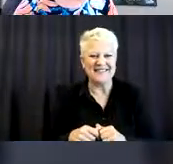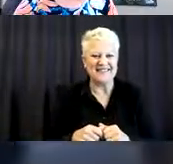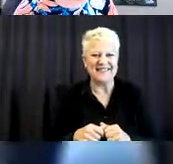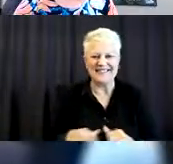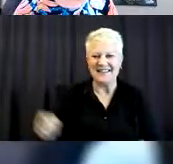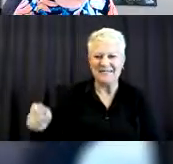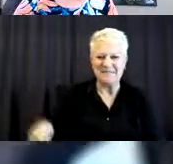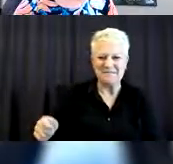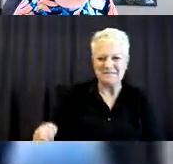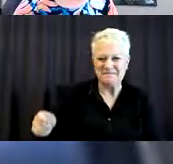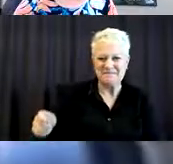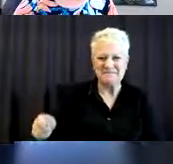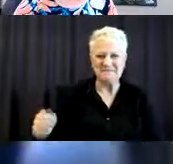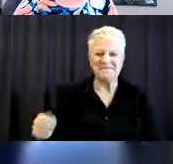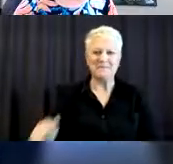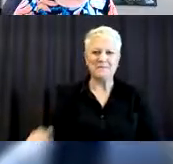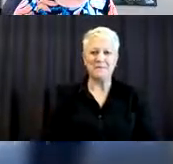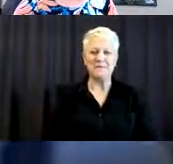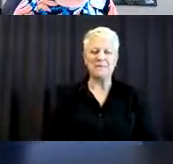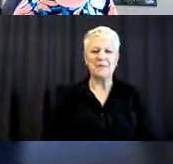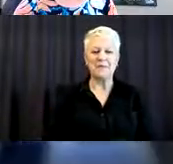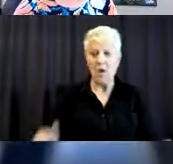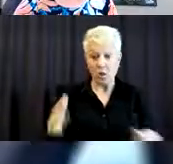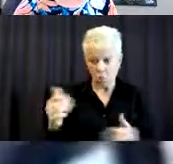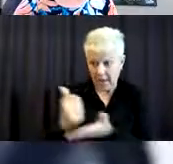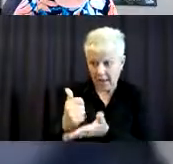after. Do you want to help?